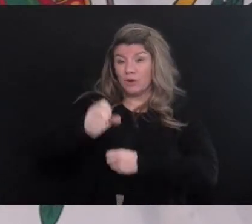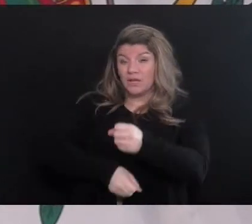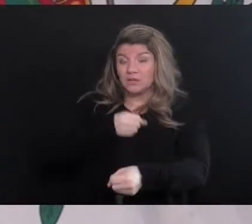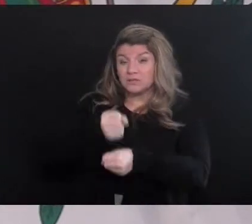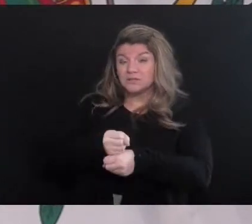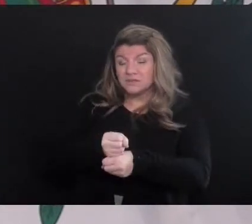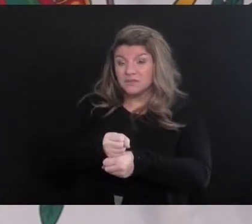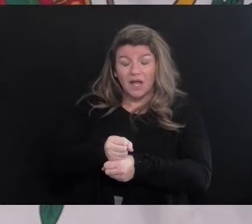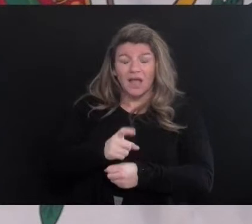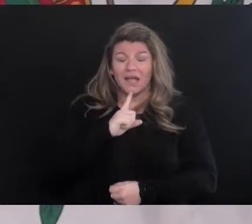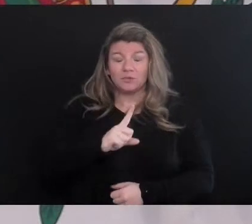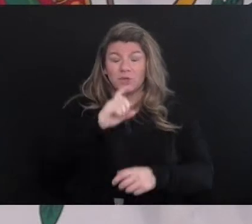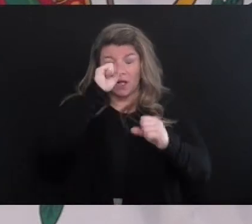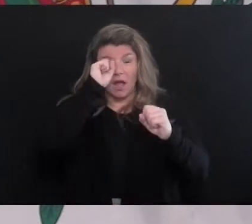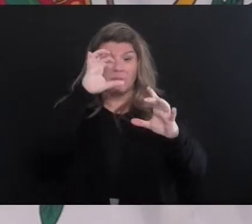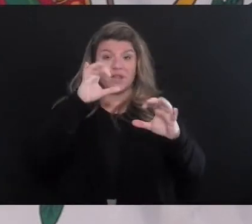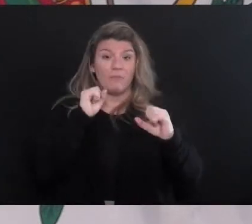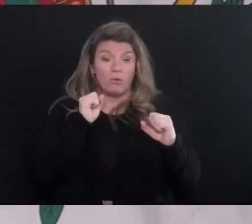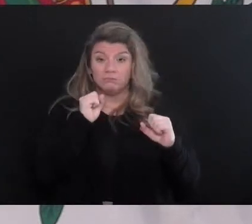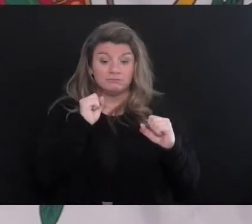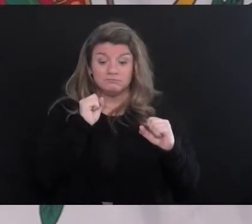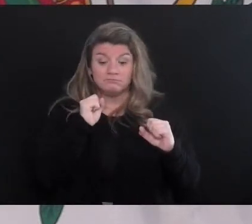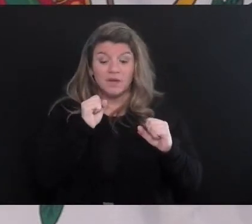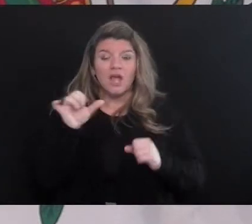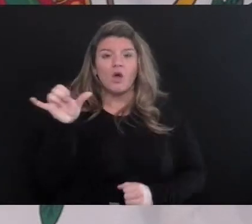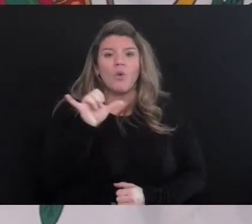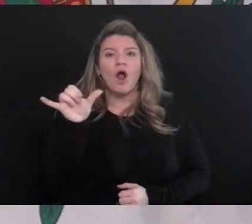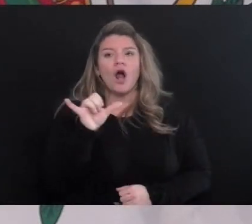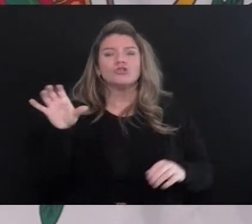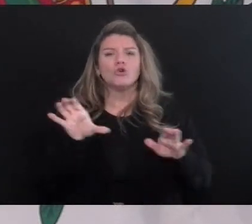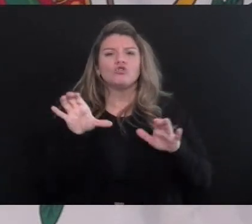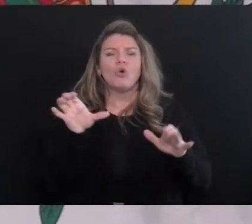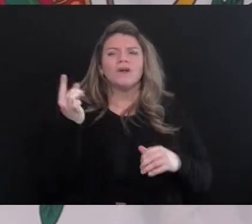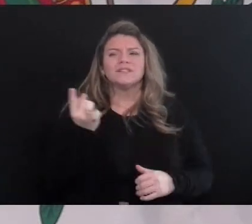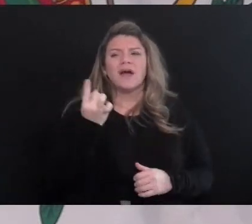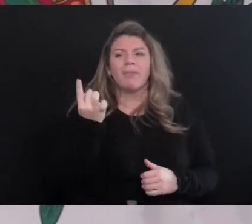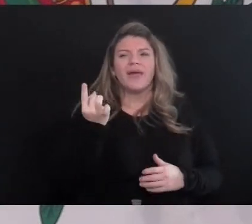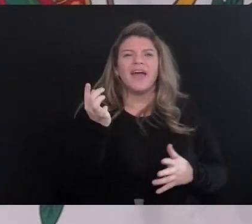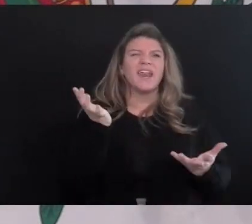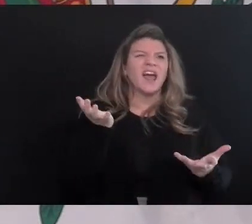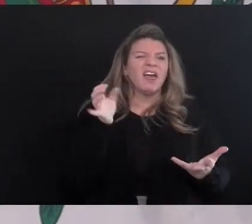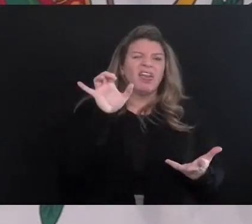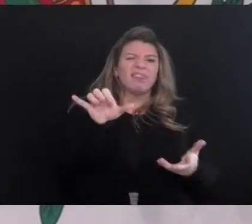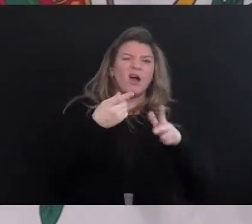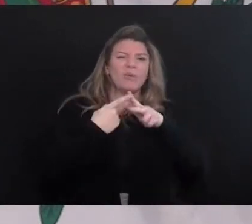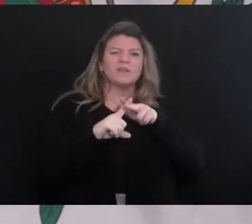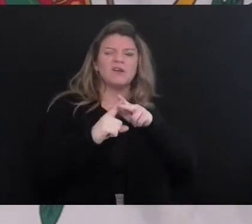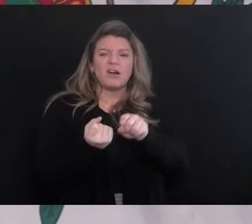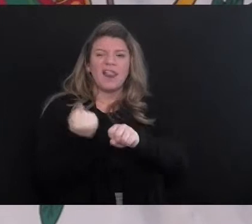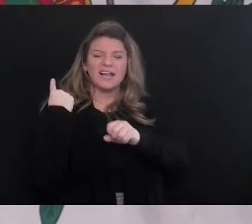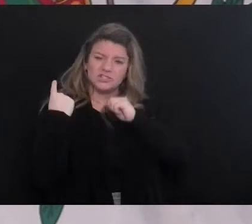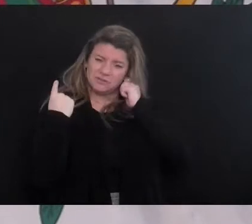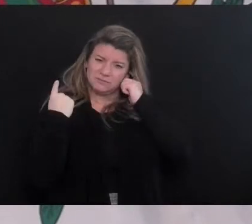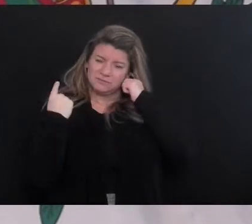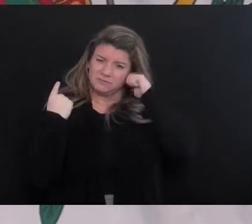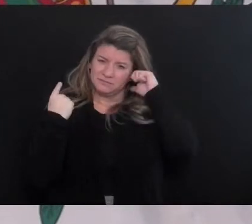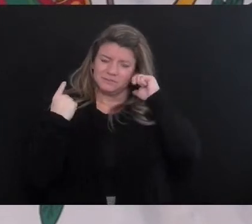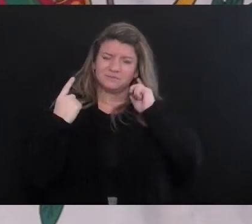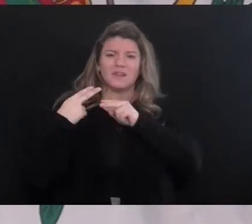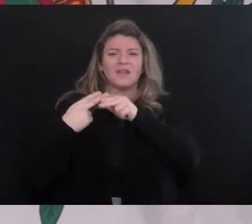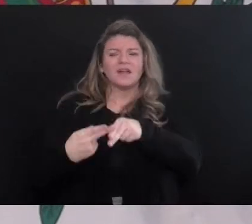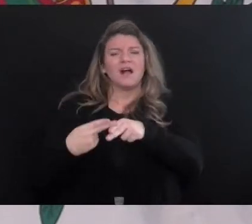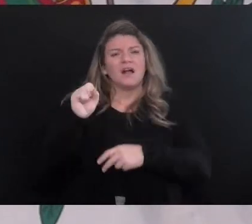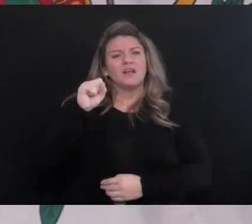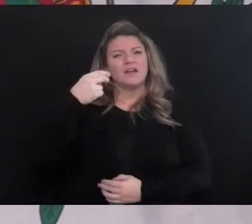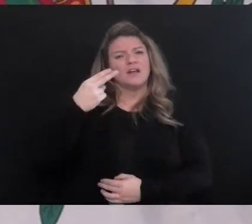It is unbelievable. And we're also doing something that is, we just, I guess, started last year and everything called a Shining